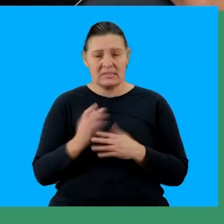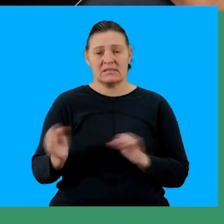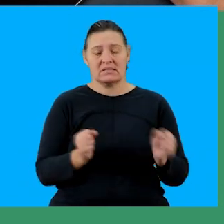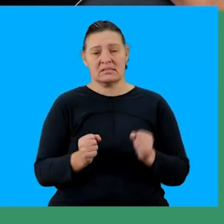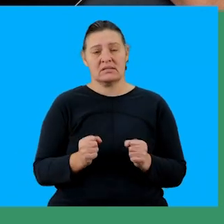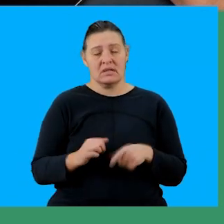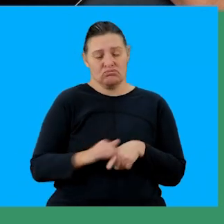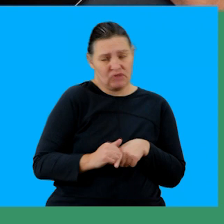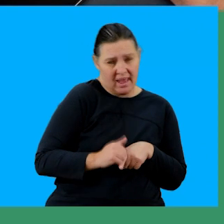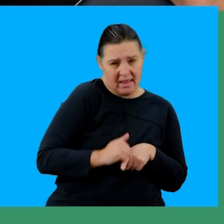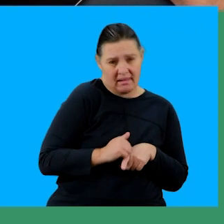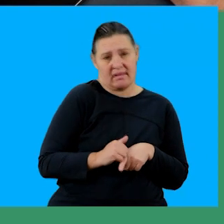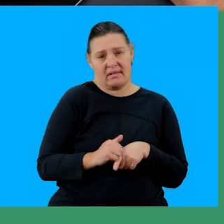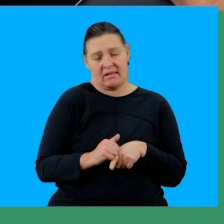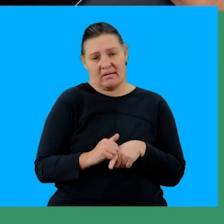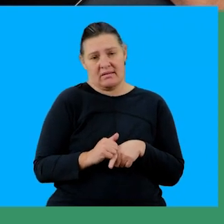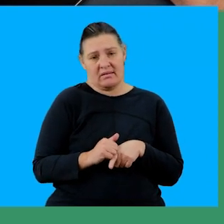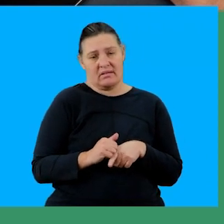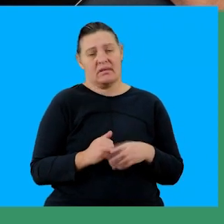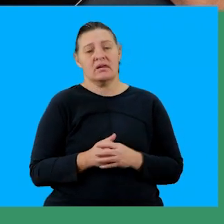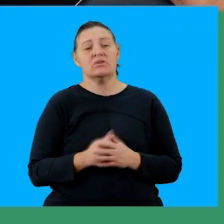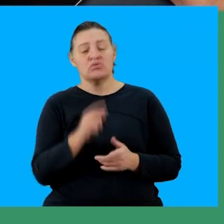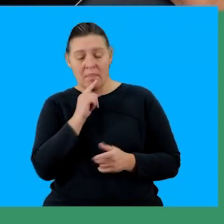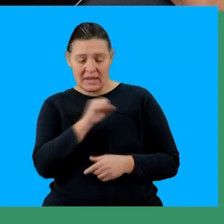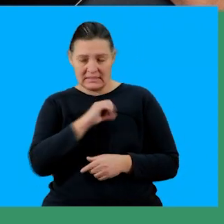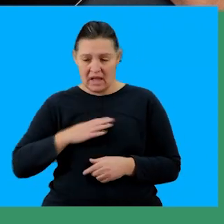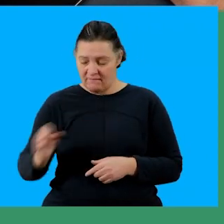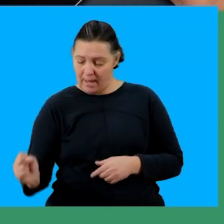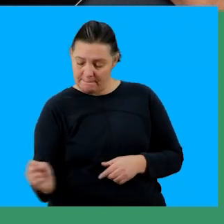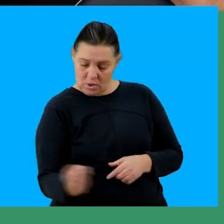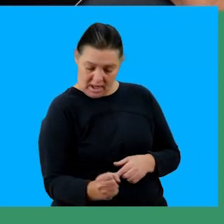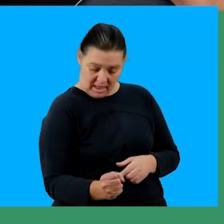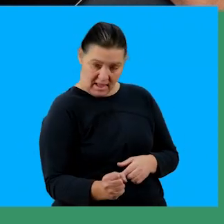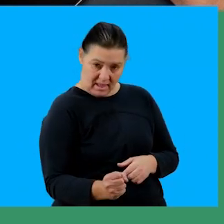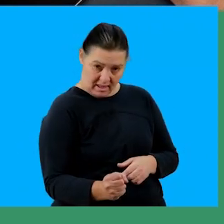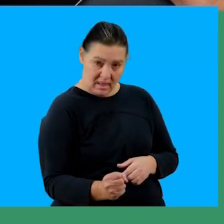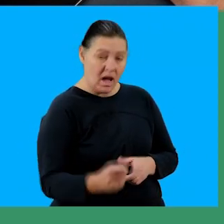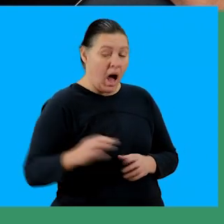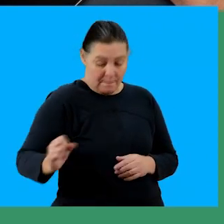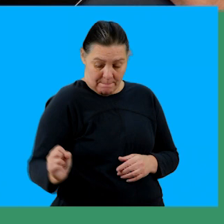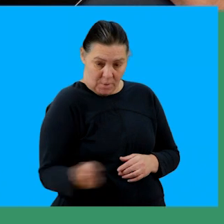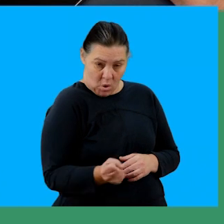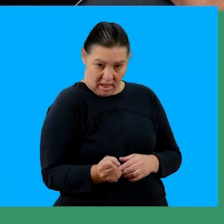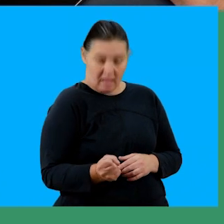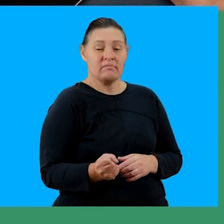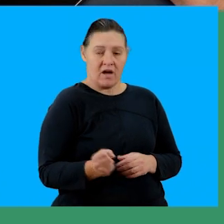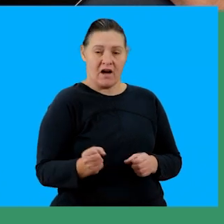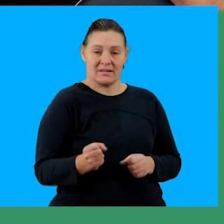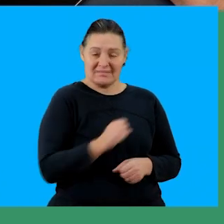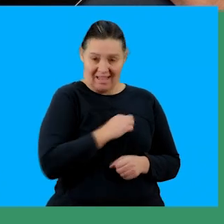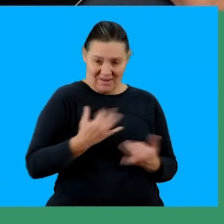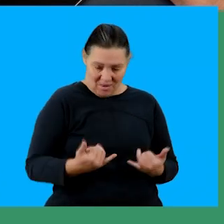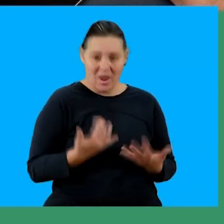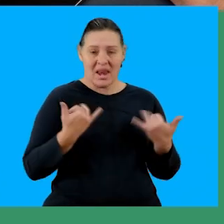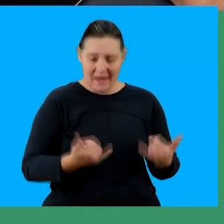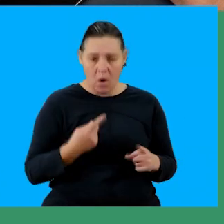be employed and trained. So we need to make sure that the staff is employed. After employing the staff, you need to